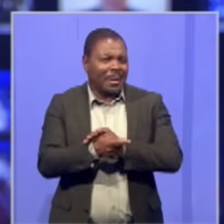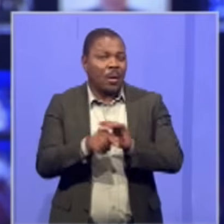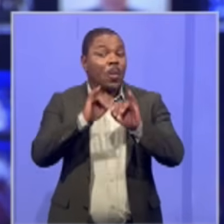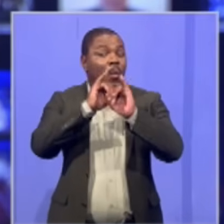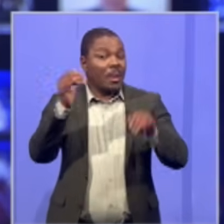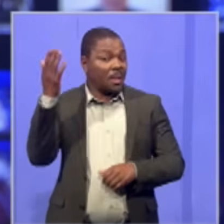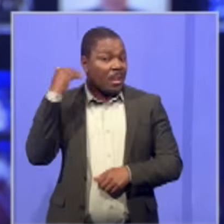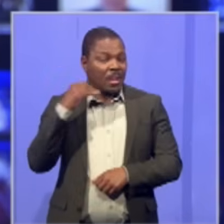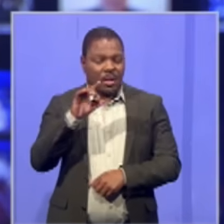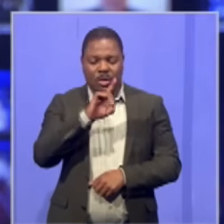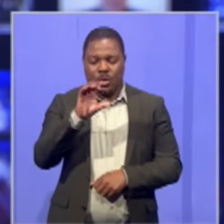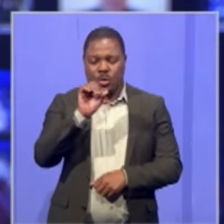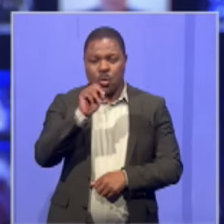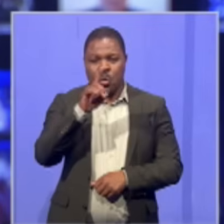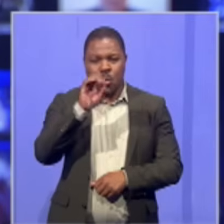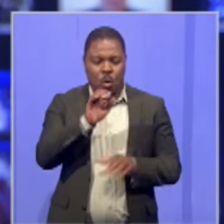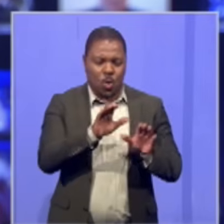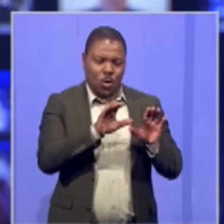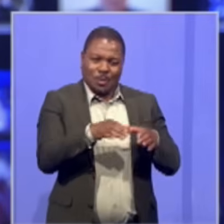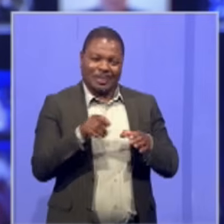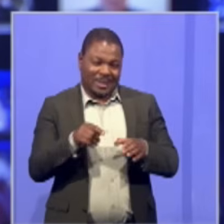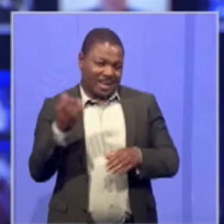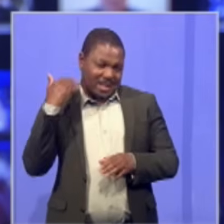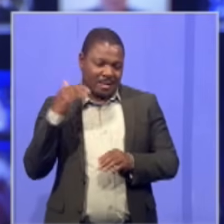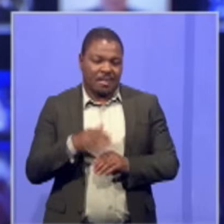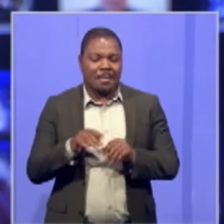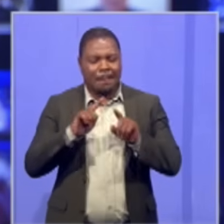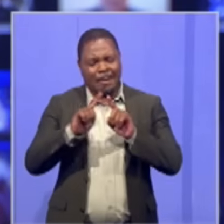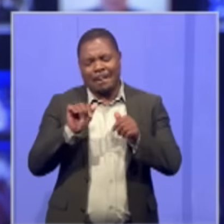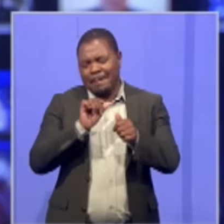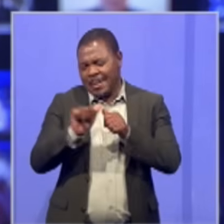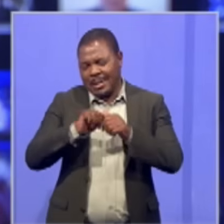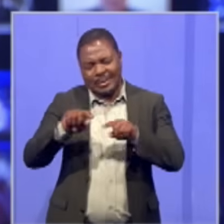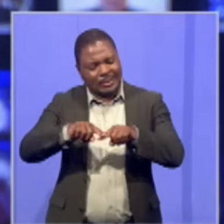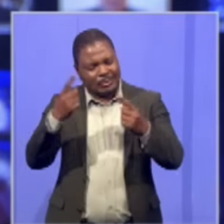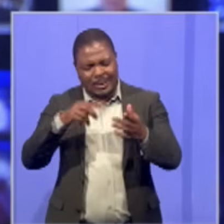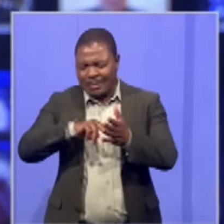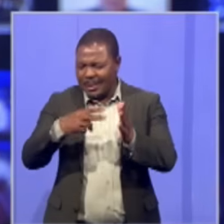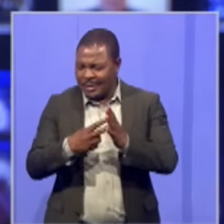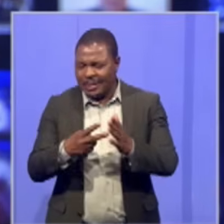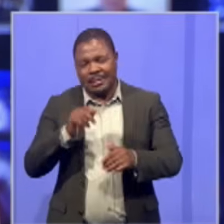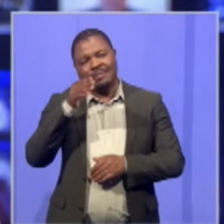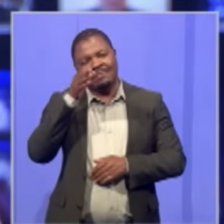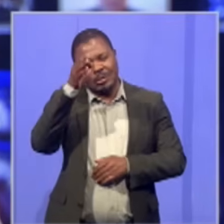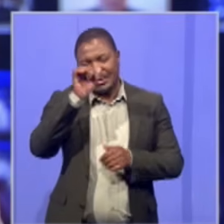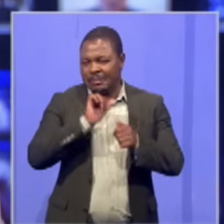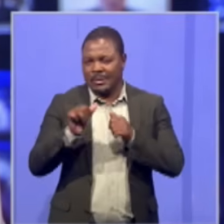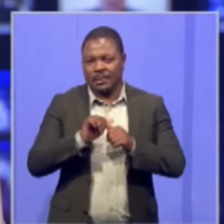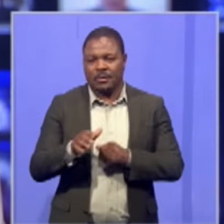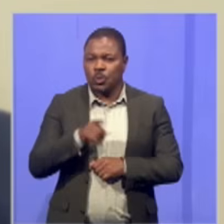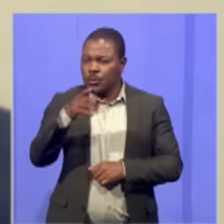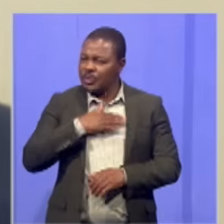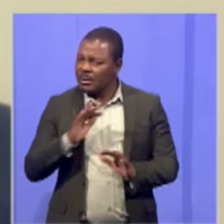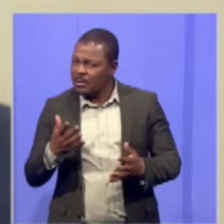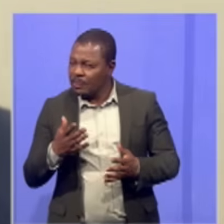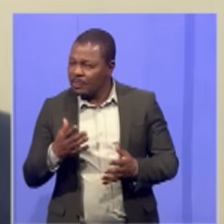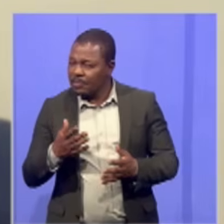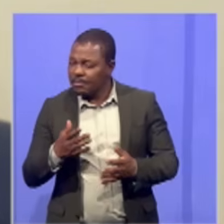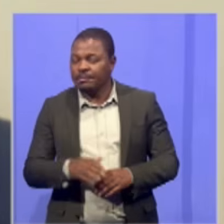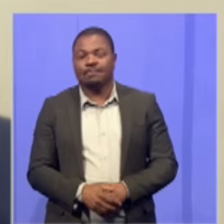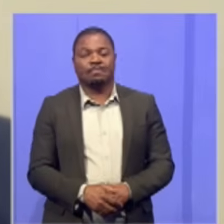haholo commission ya Zondo, o re ho ka ba molemo ha o ka ba le leano le leng nakong e tlang. Maikutlo ha o ke a feng? Maikutlo ka ke